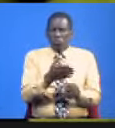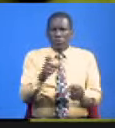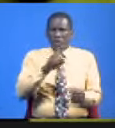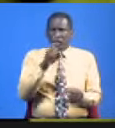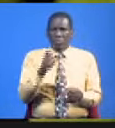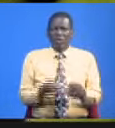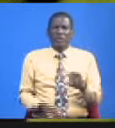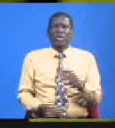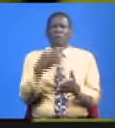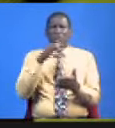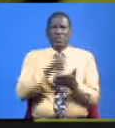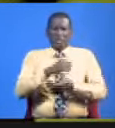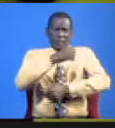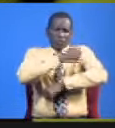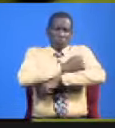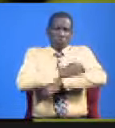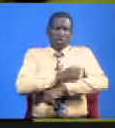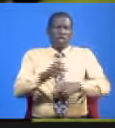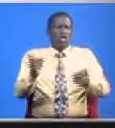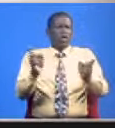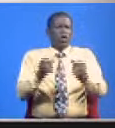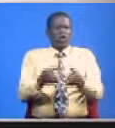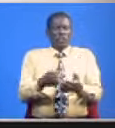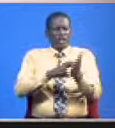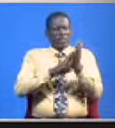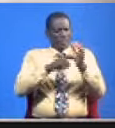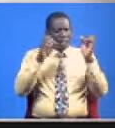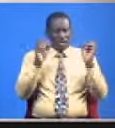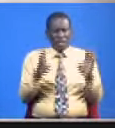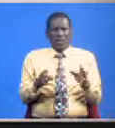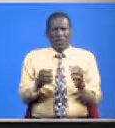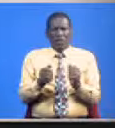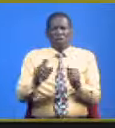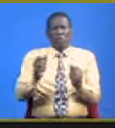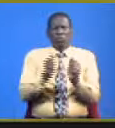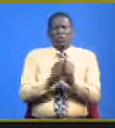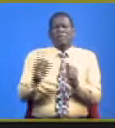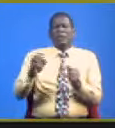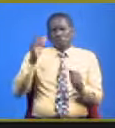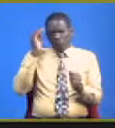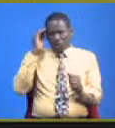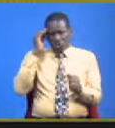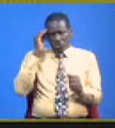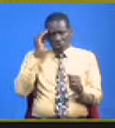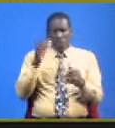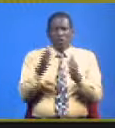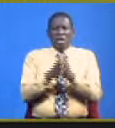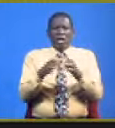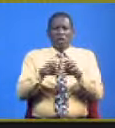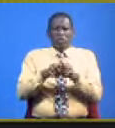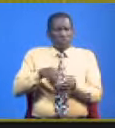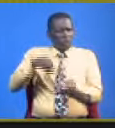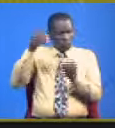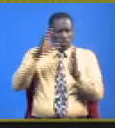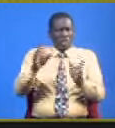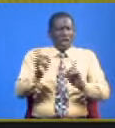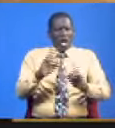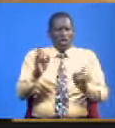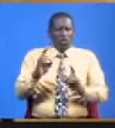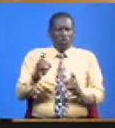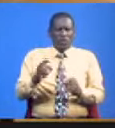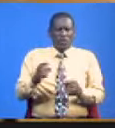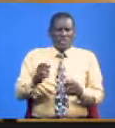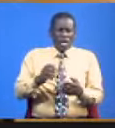has emerged that the school is not formally registered with the Ministry of Education. Neither are the learners listed to sit for